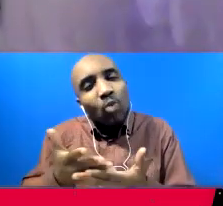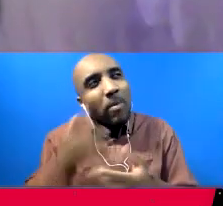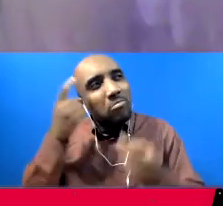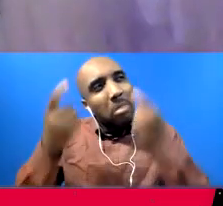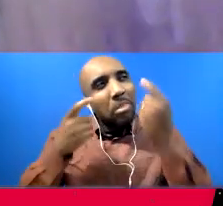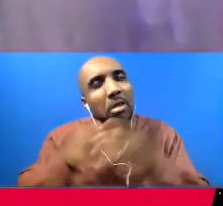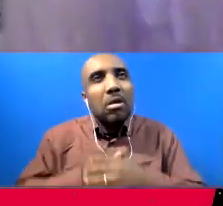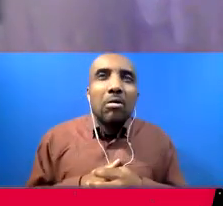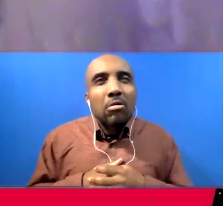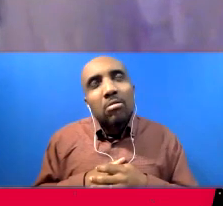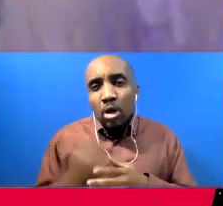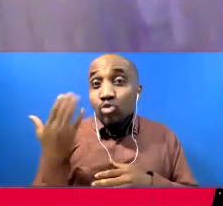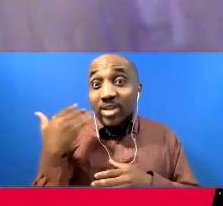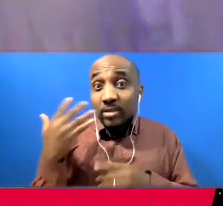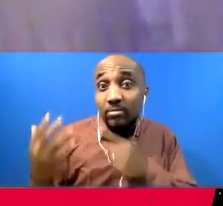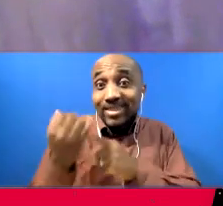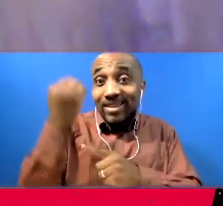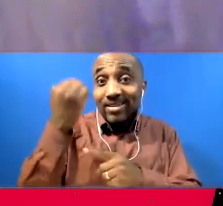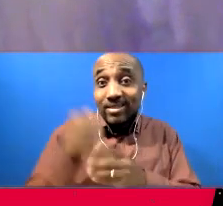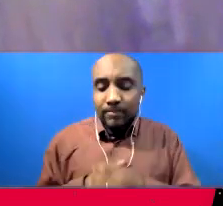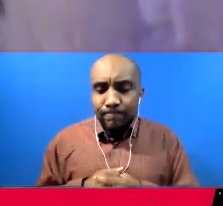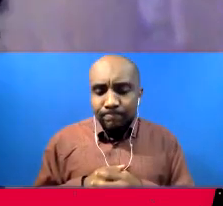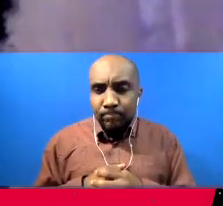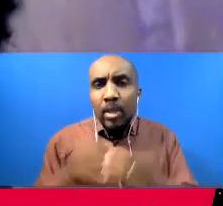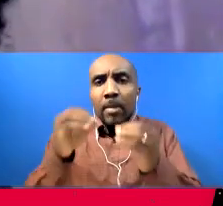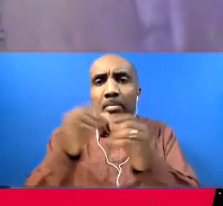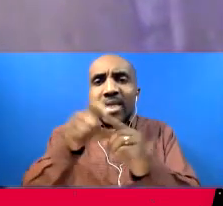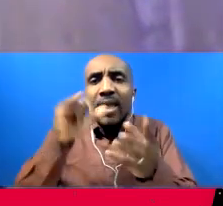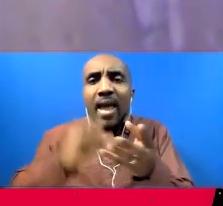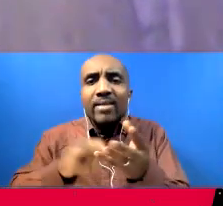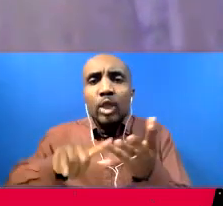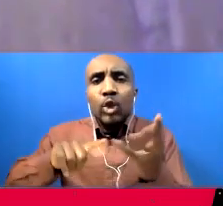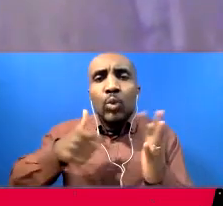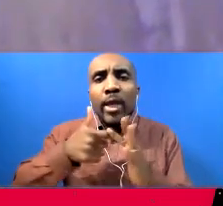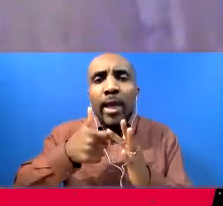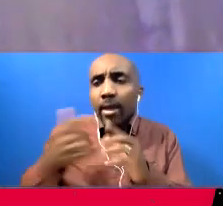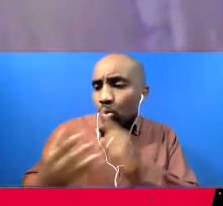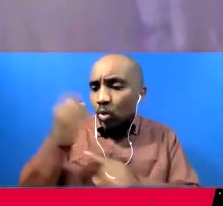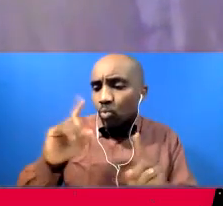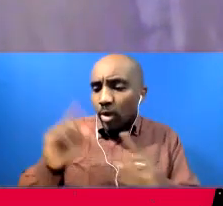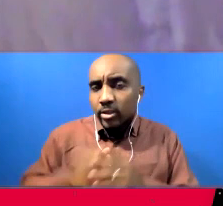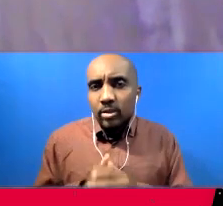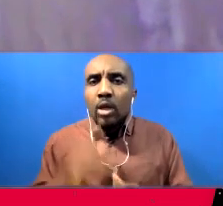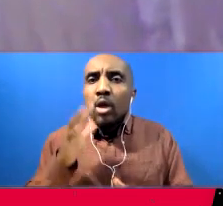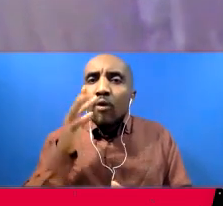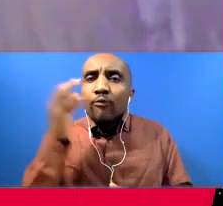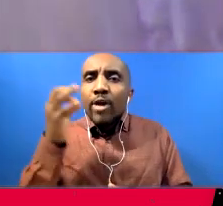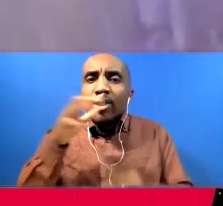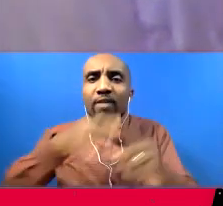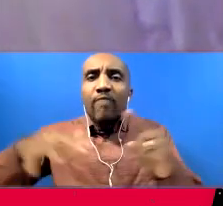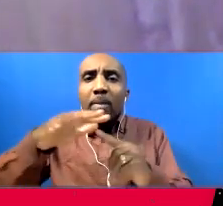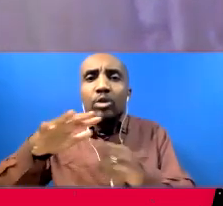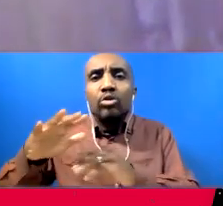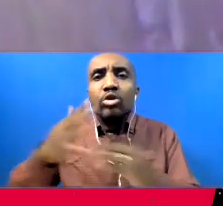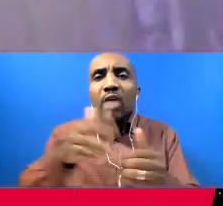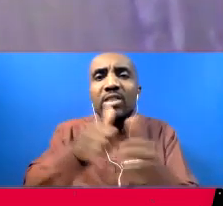think about some of the recent wins of BDS in the UK, I think quite often of French environmental service company and